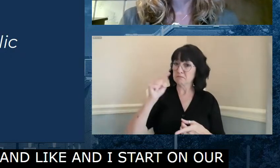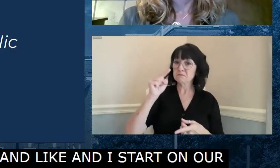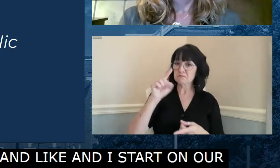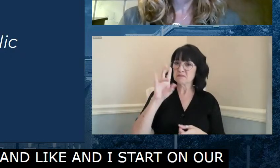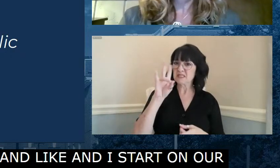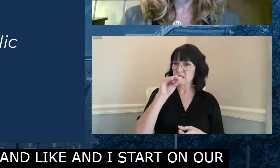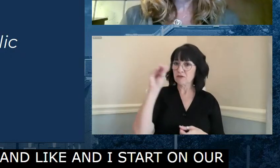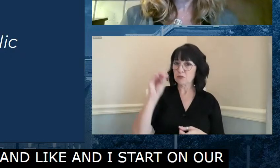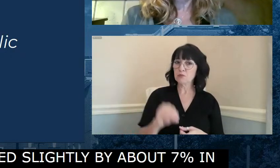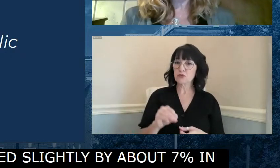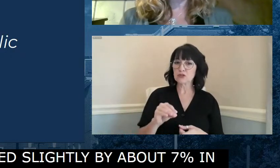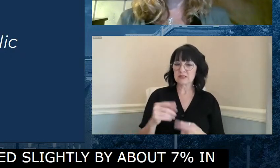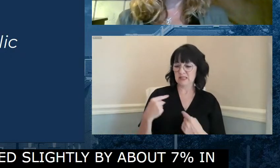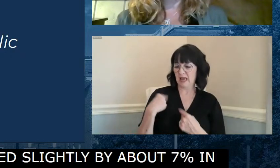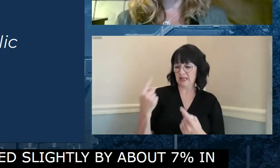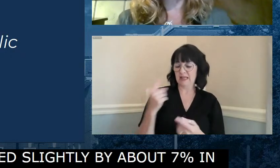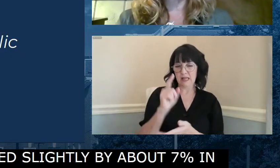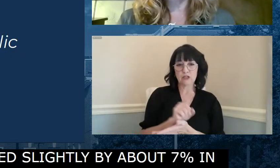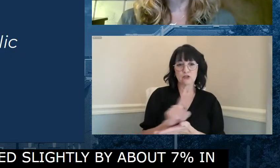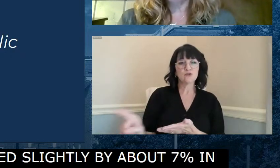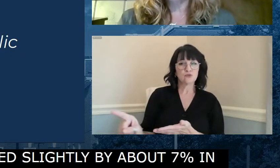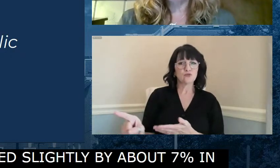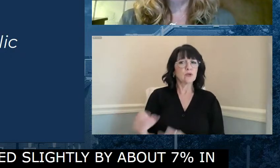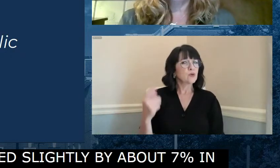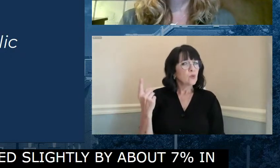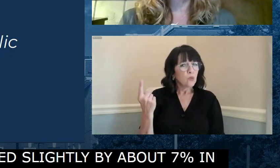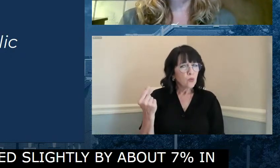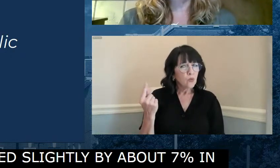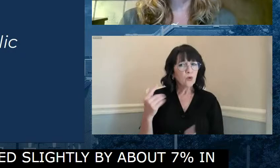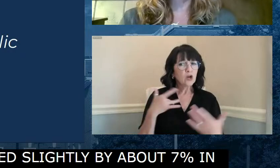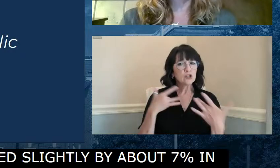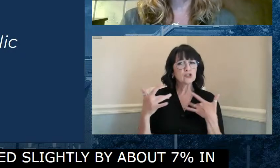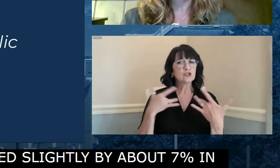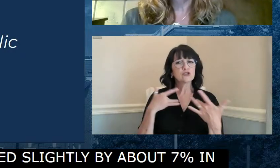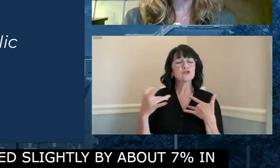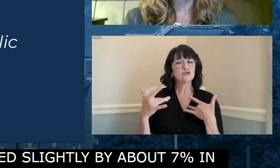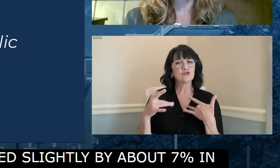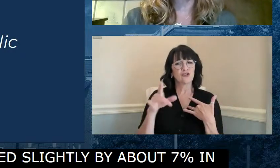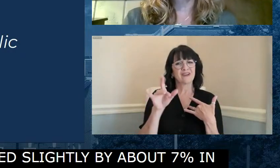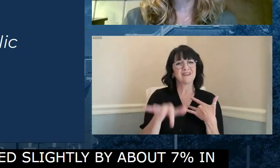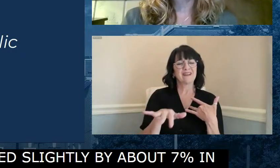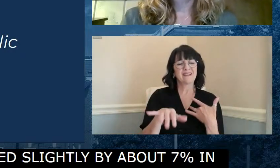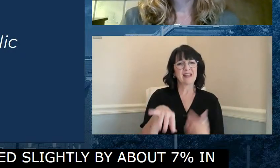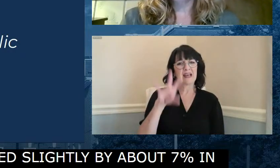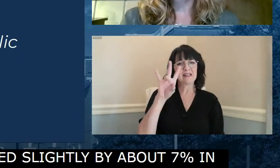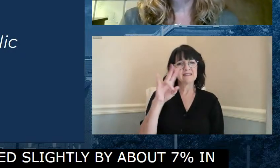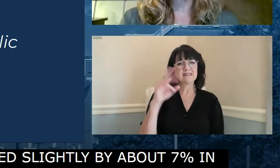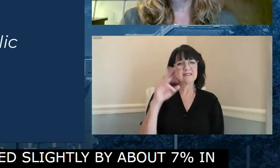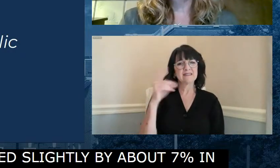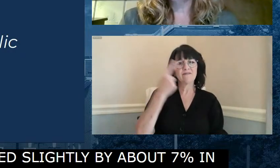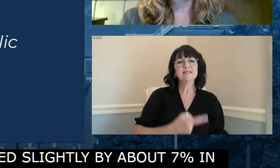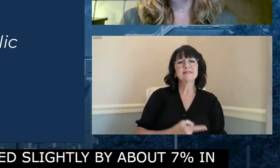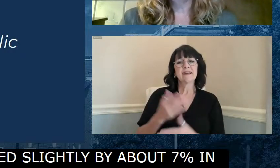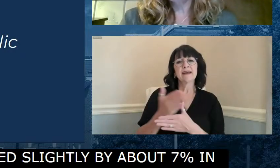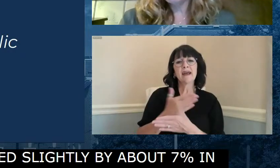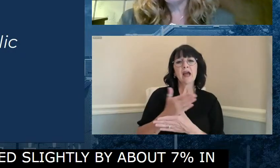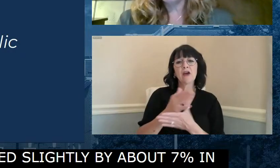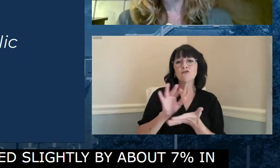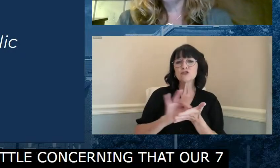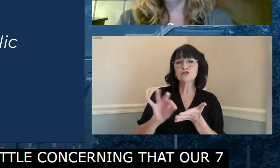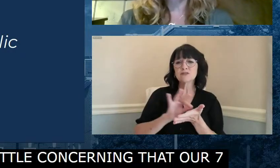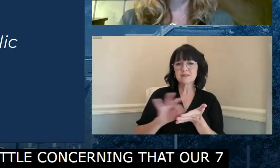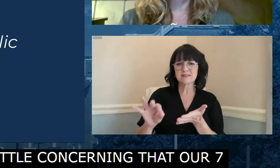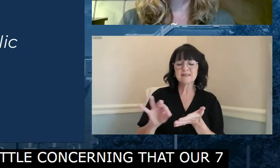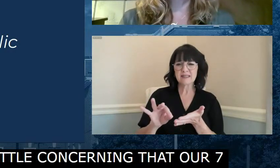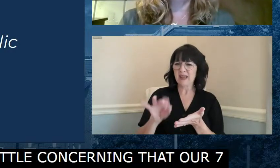week. It is, however, a little concerning that our 7-day average for % of total tests that were positive is increasing. It went